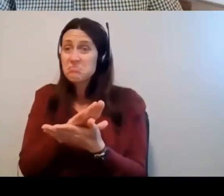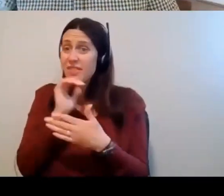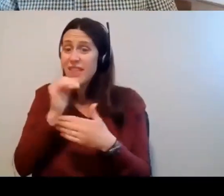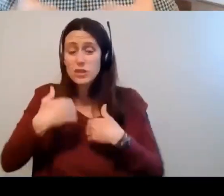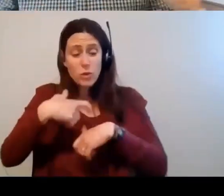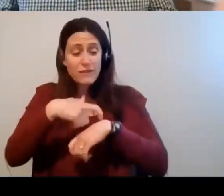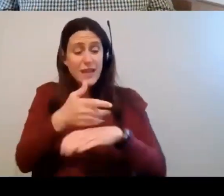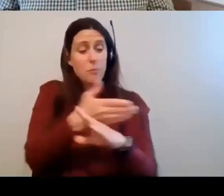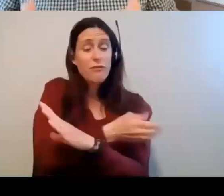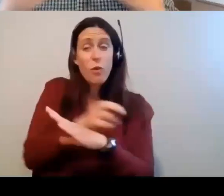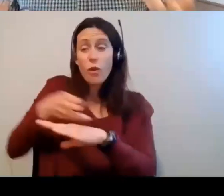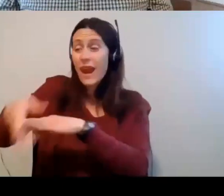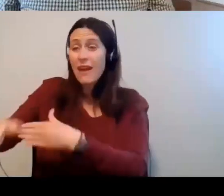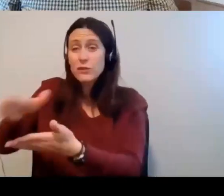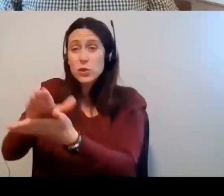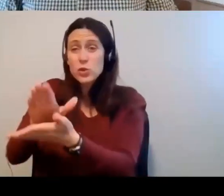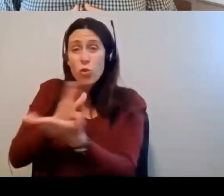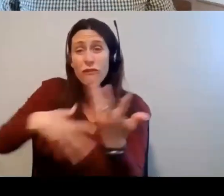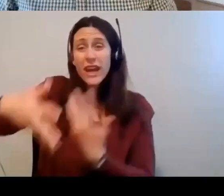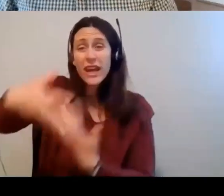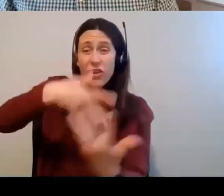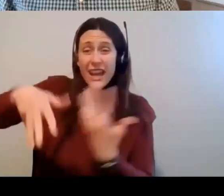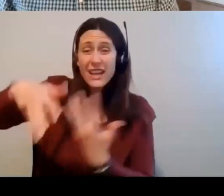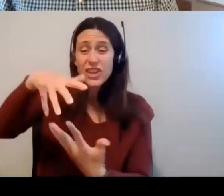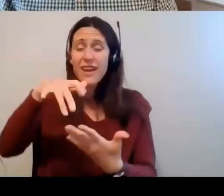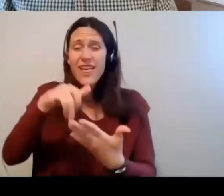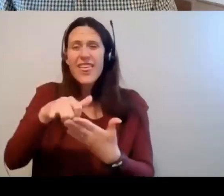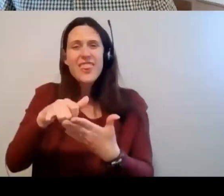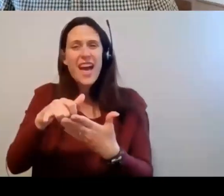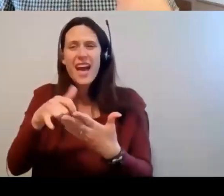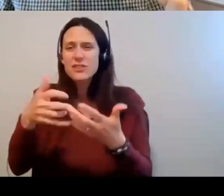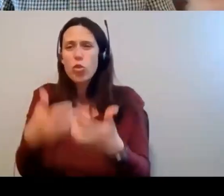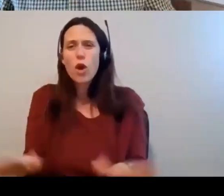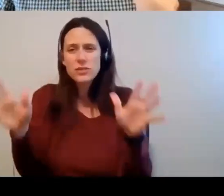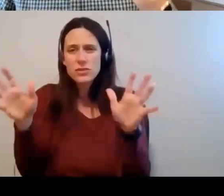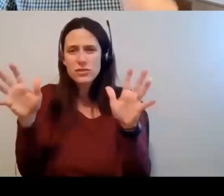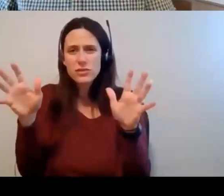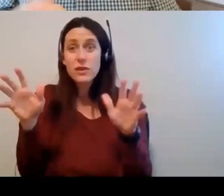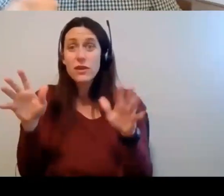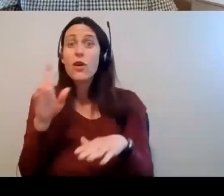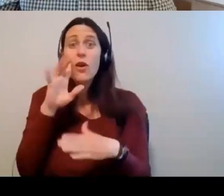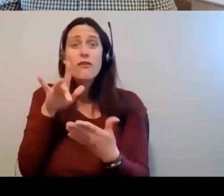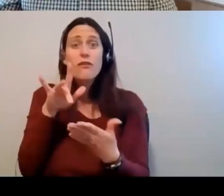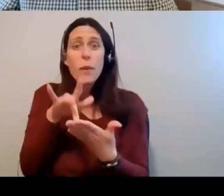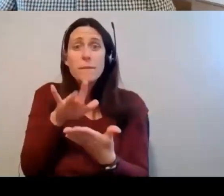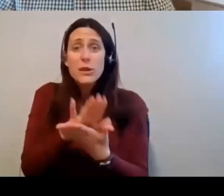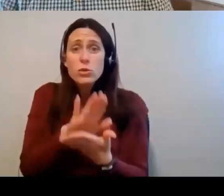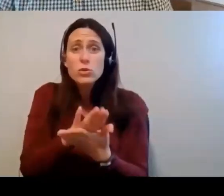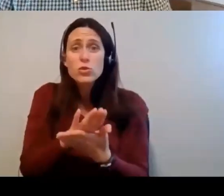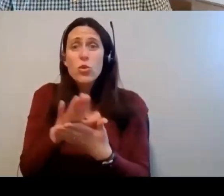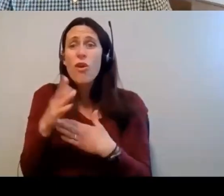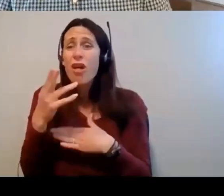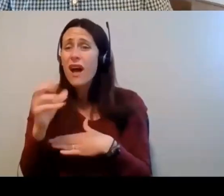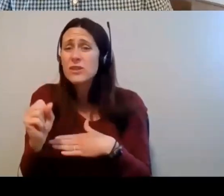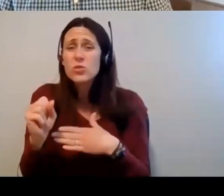the time after school. They have lost that kind of socialization when it comes to middle school, high school, even